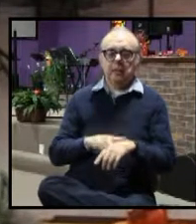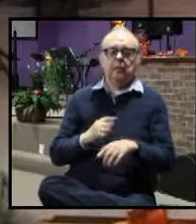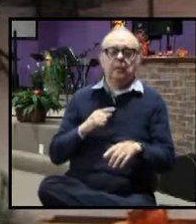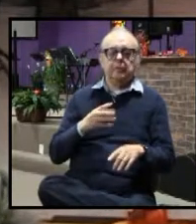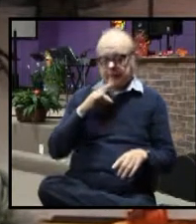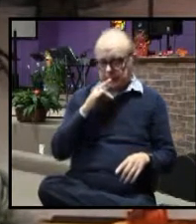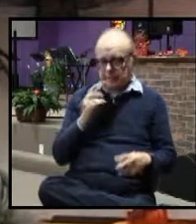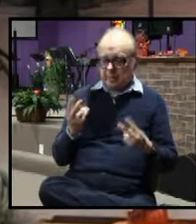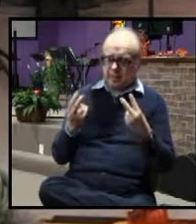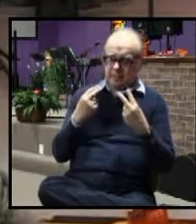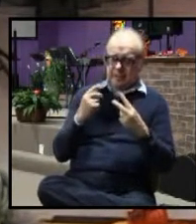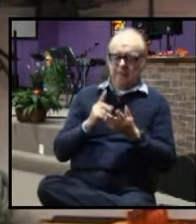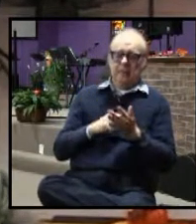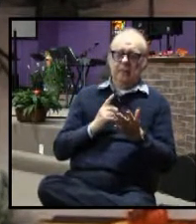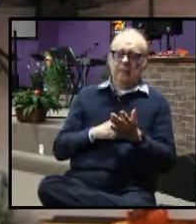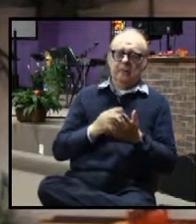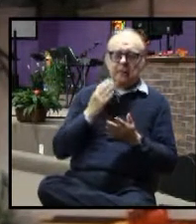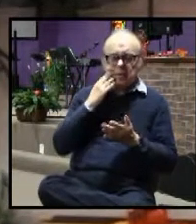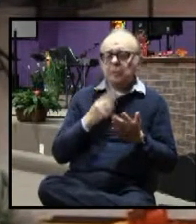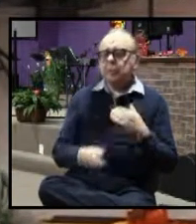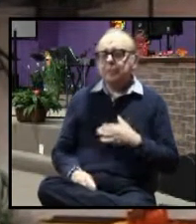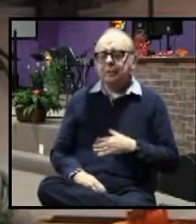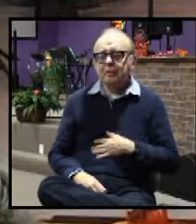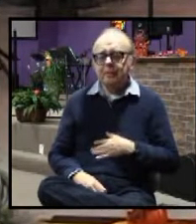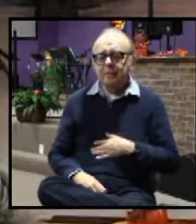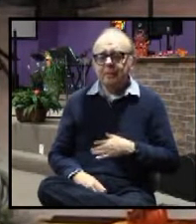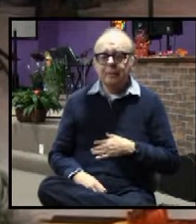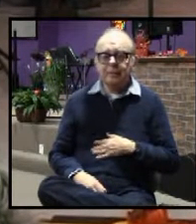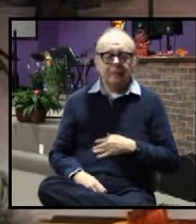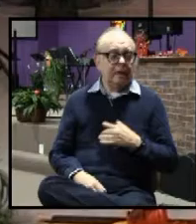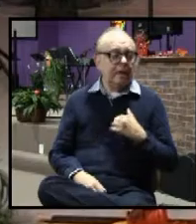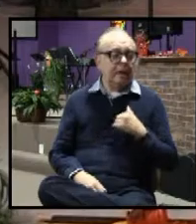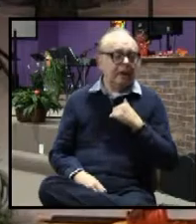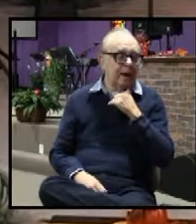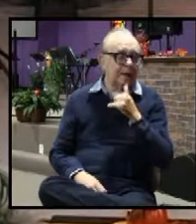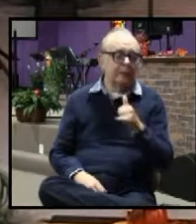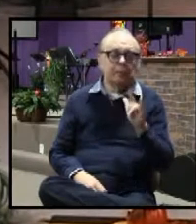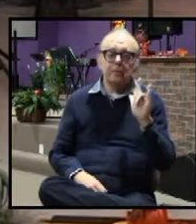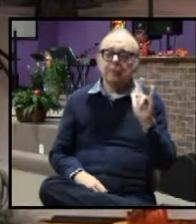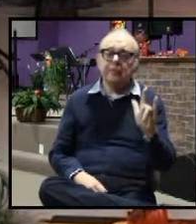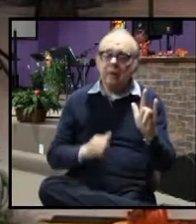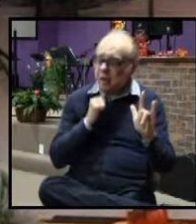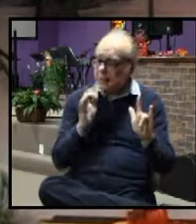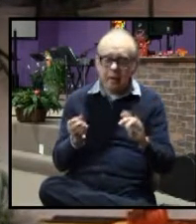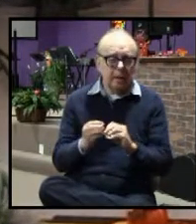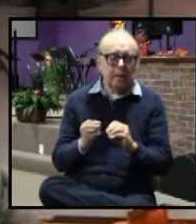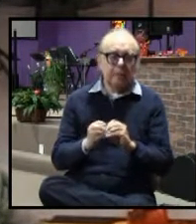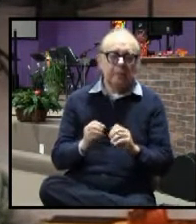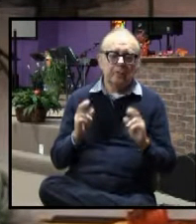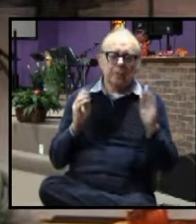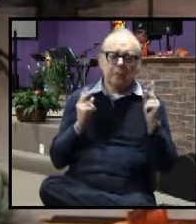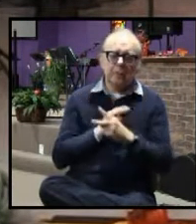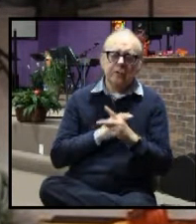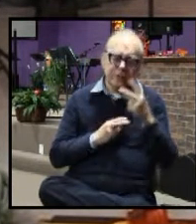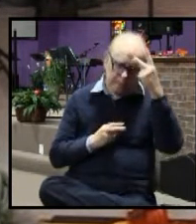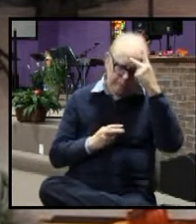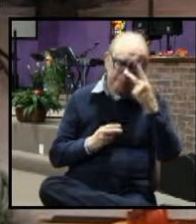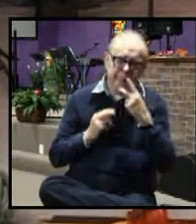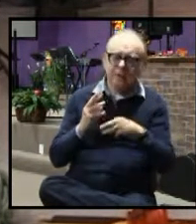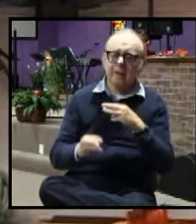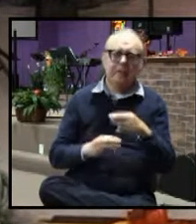There were times that my kids looked at me sometimes and said, you know what? I don't love you anymore. You're the worst parent in the